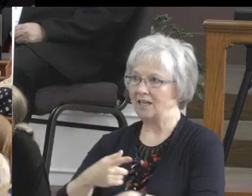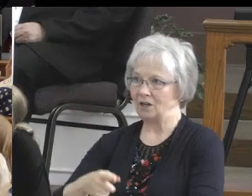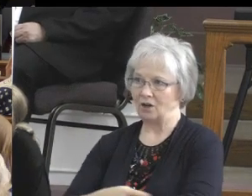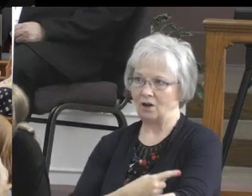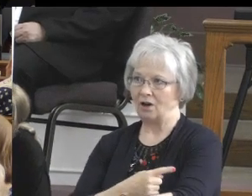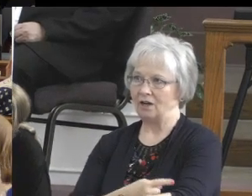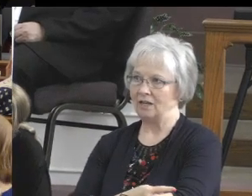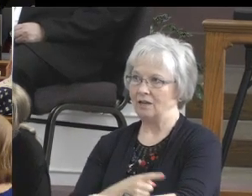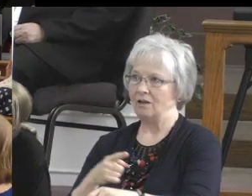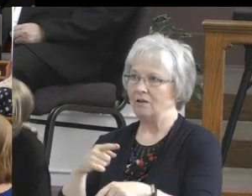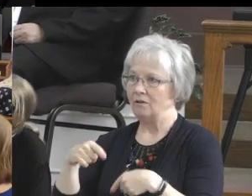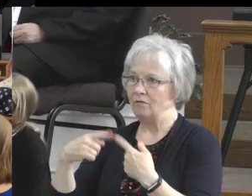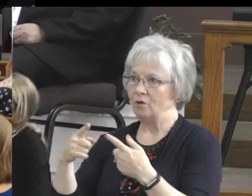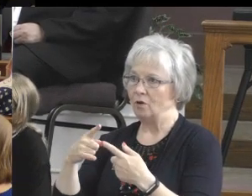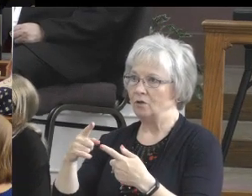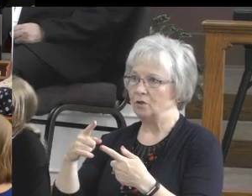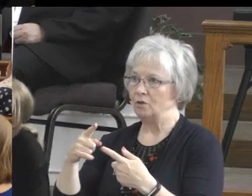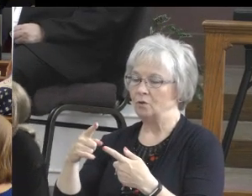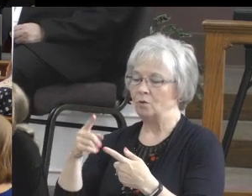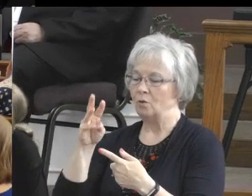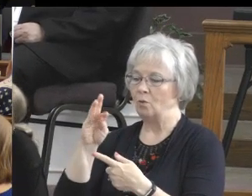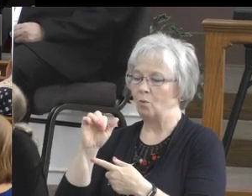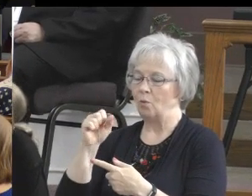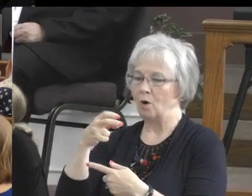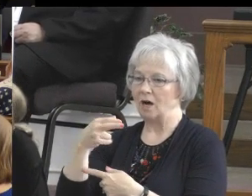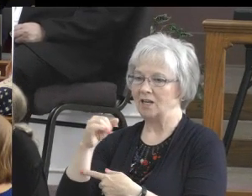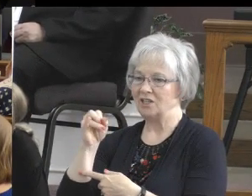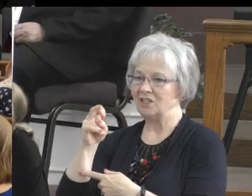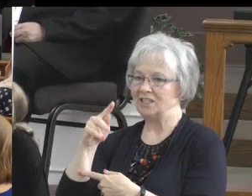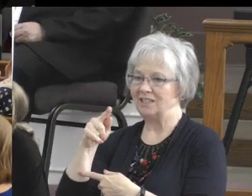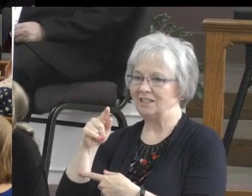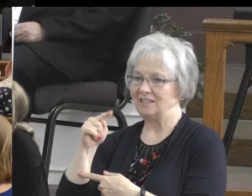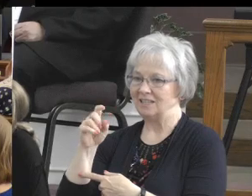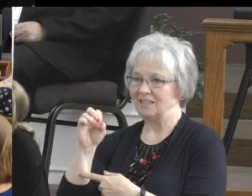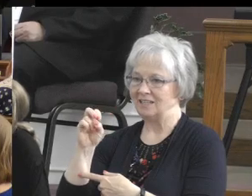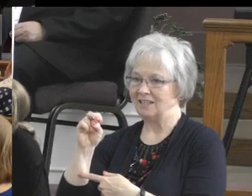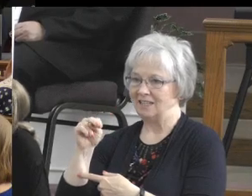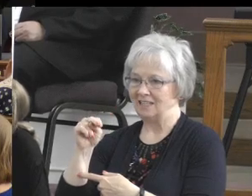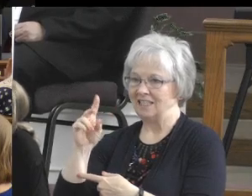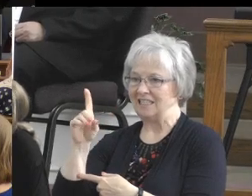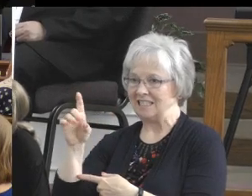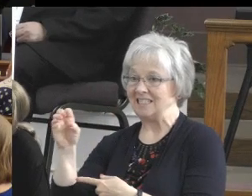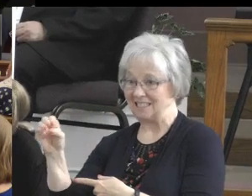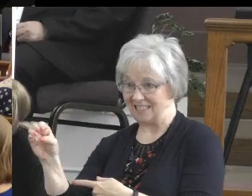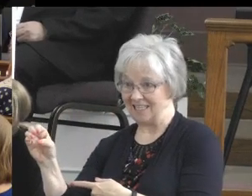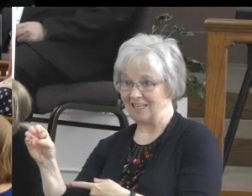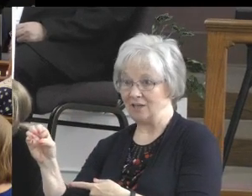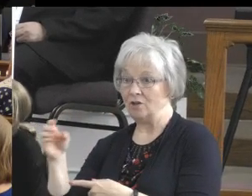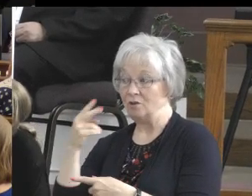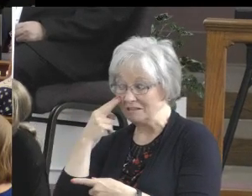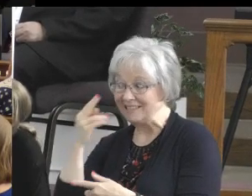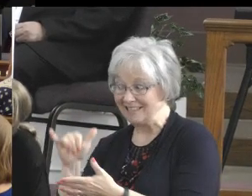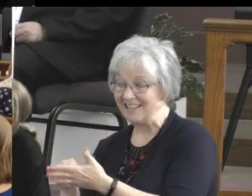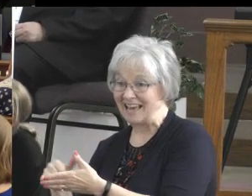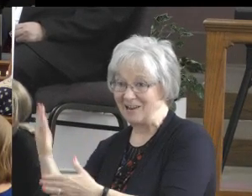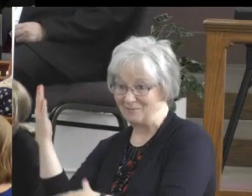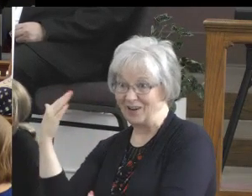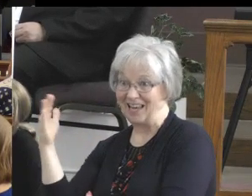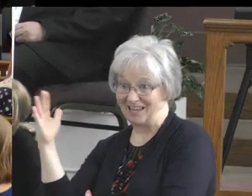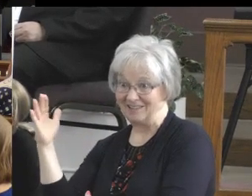Smithsonian, in one of the museums, you can see that flag that flew over Fort McHenry. In the